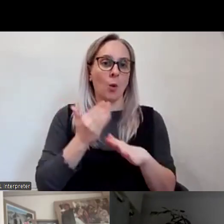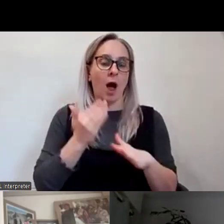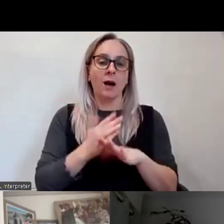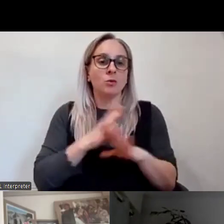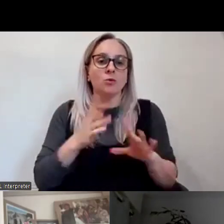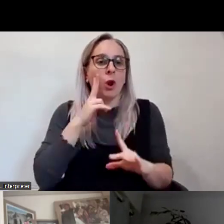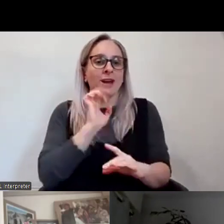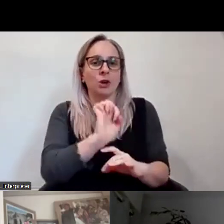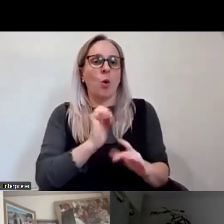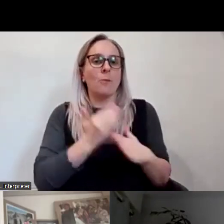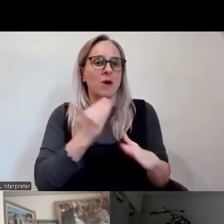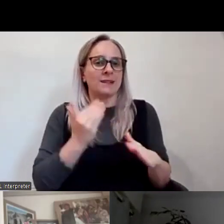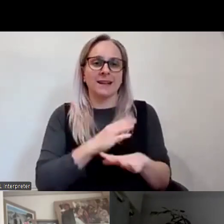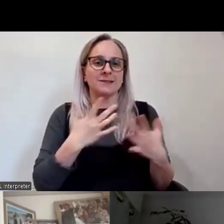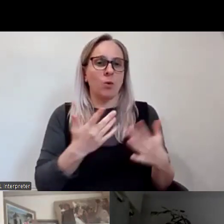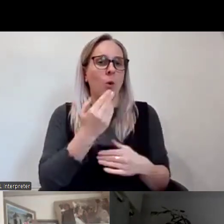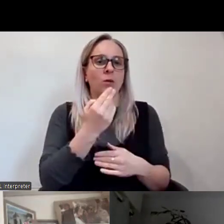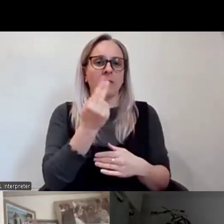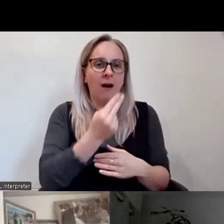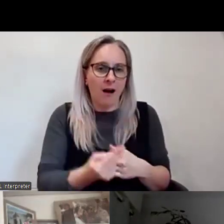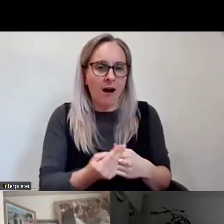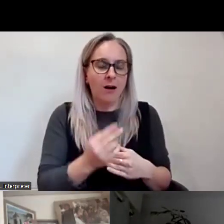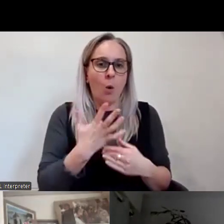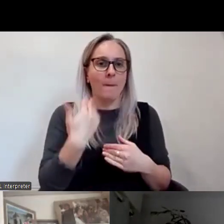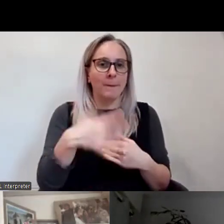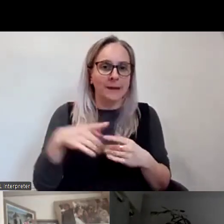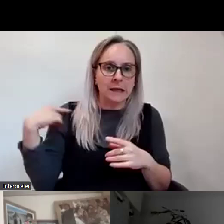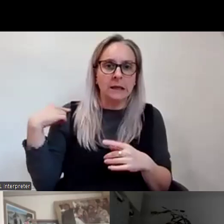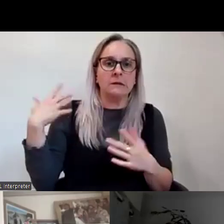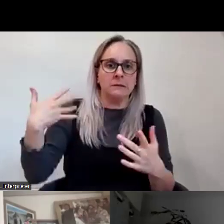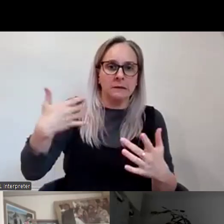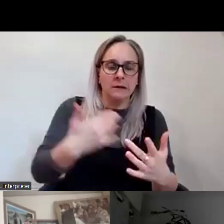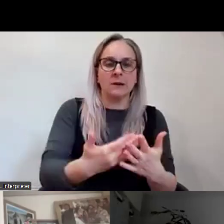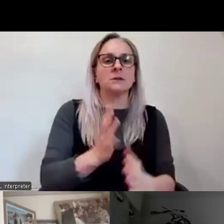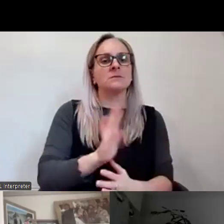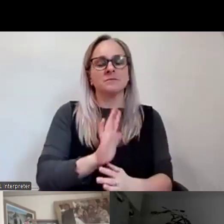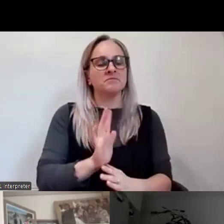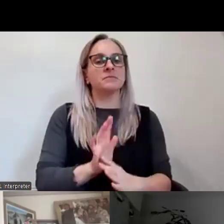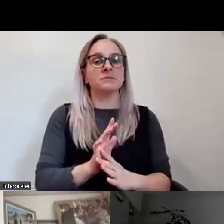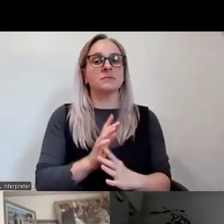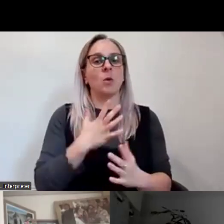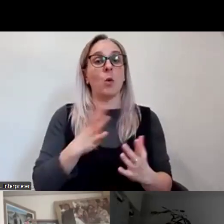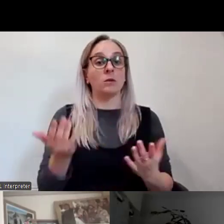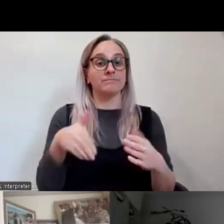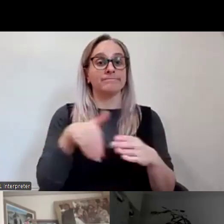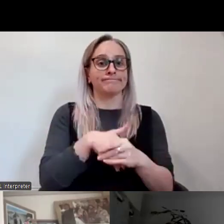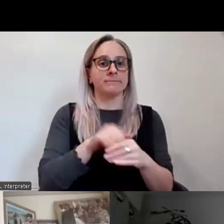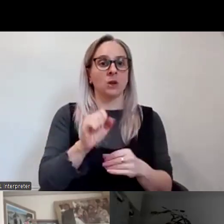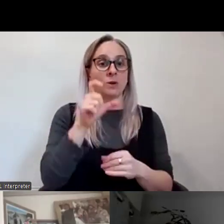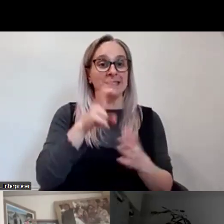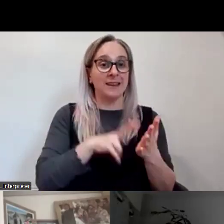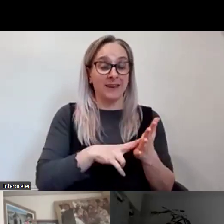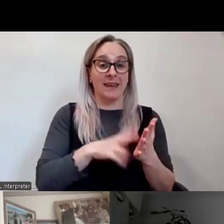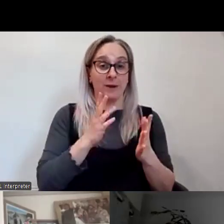artistic practice or your track record of your work in terms of its outputs. We're interested in you